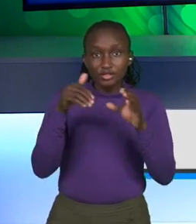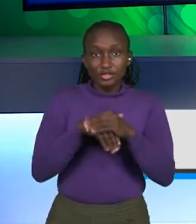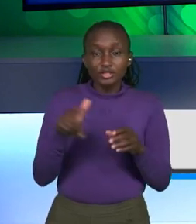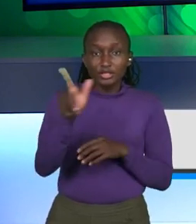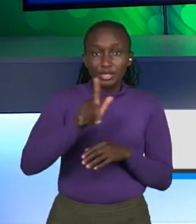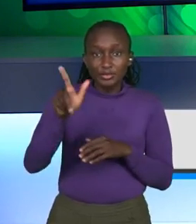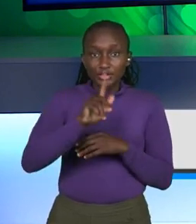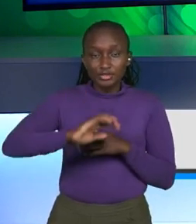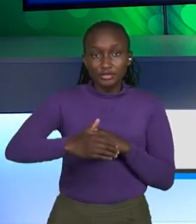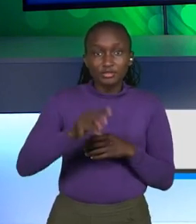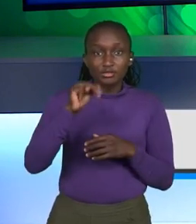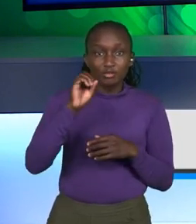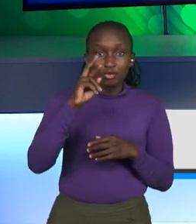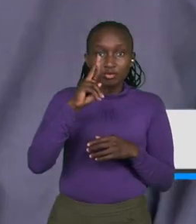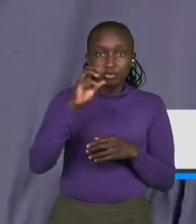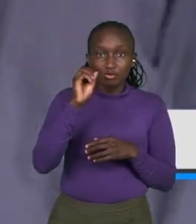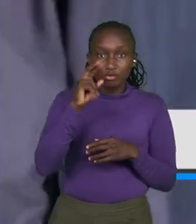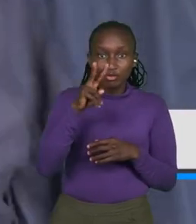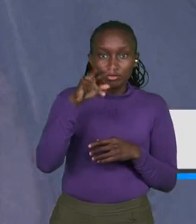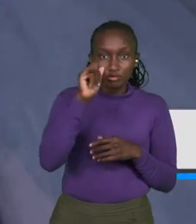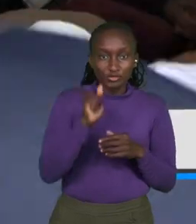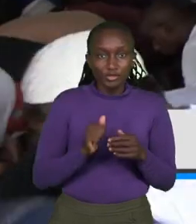Liberian capital, Monrovia.